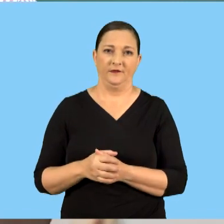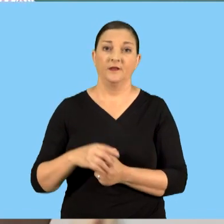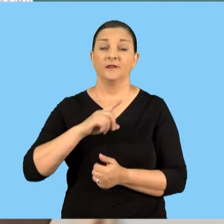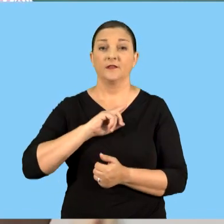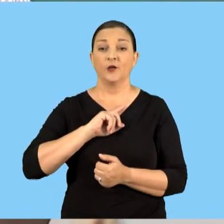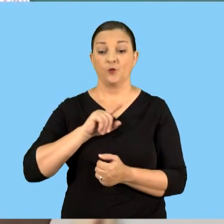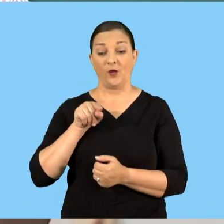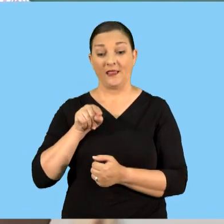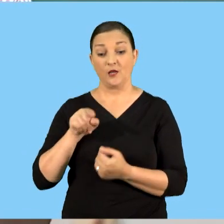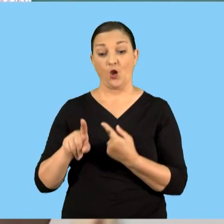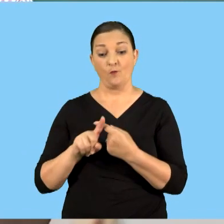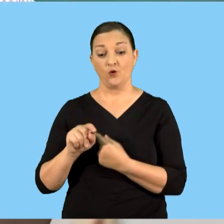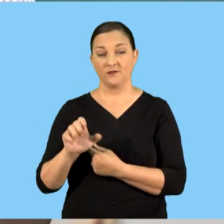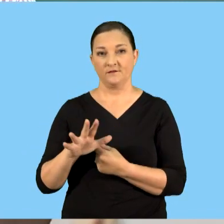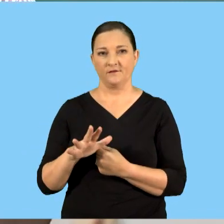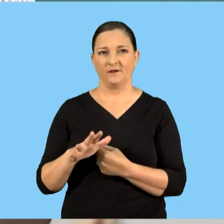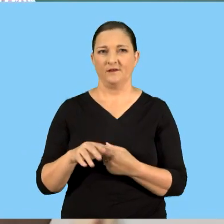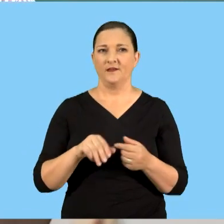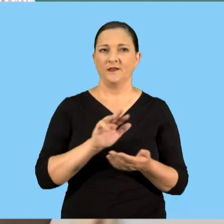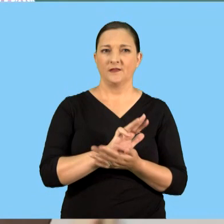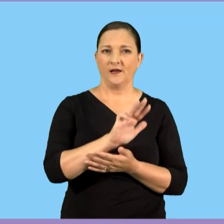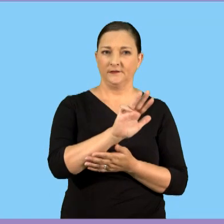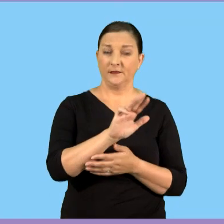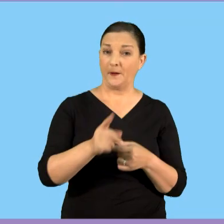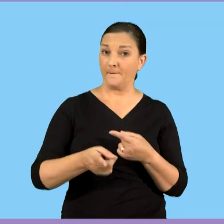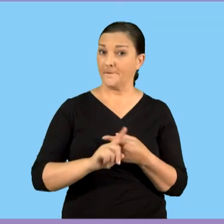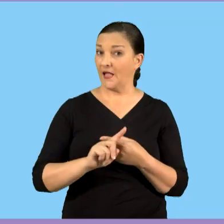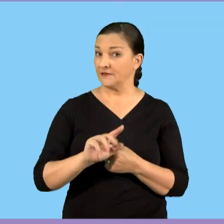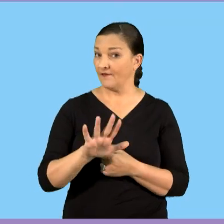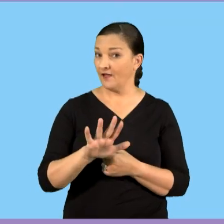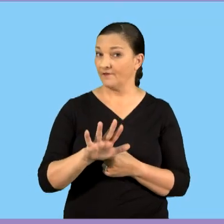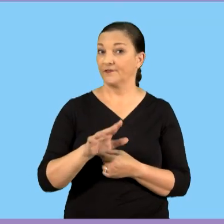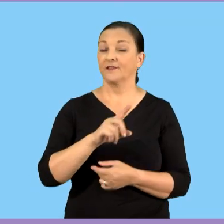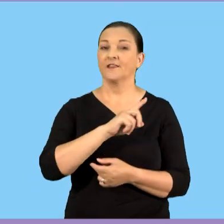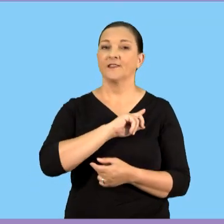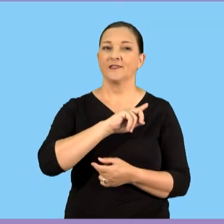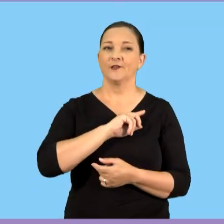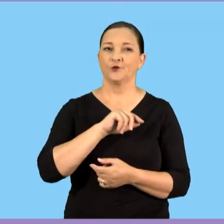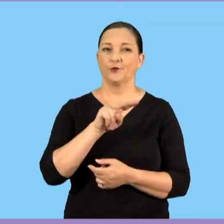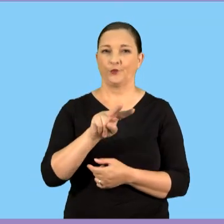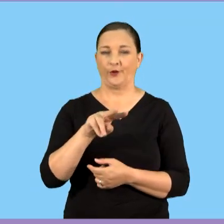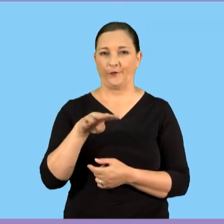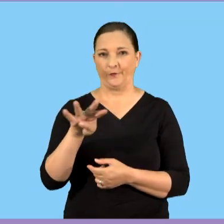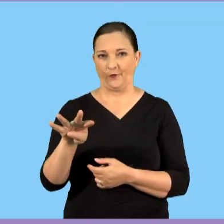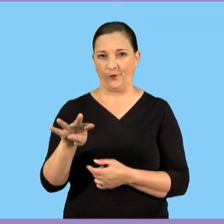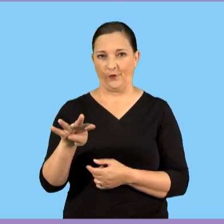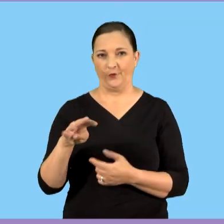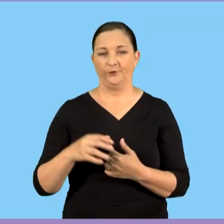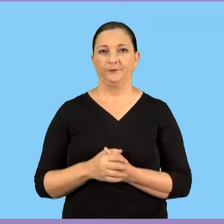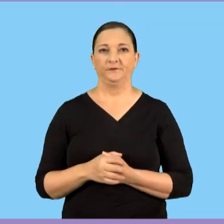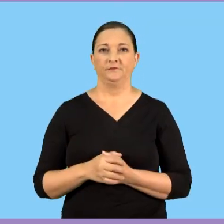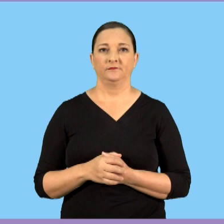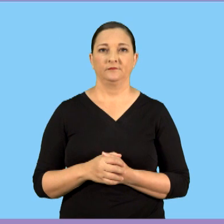inverse of -5 is a +5. And when we think of 19 plus 5, that will give us